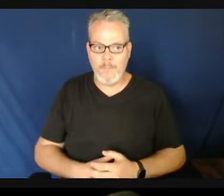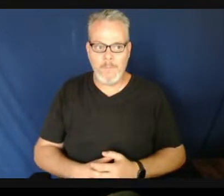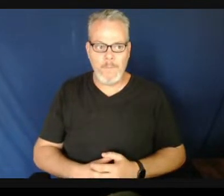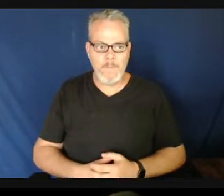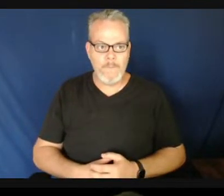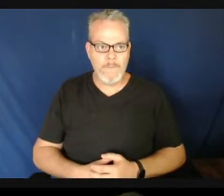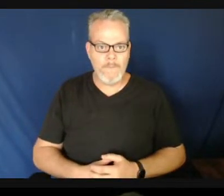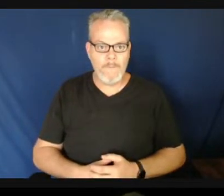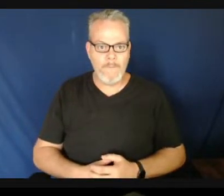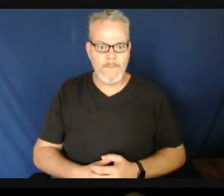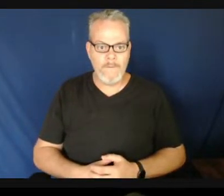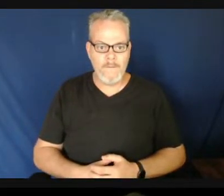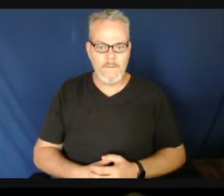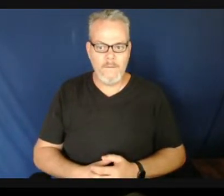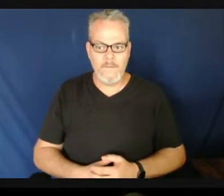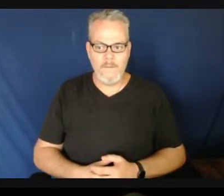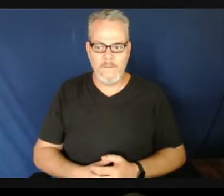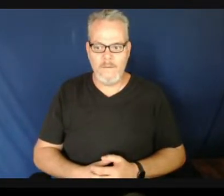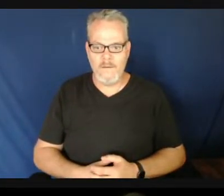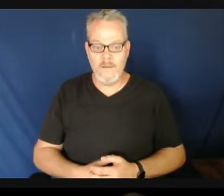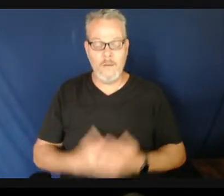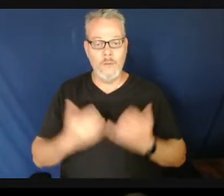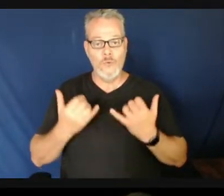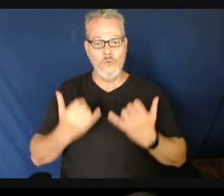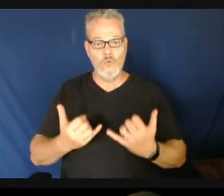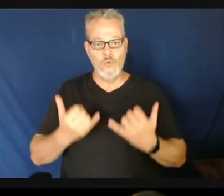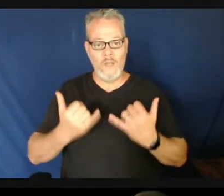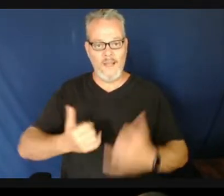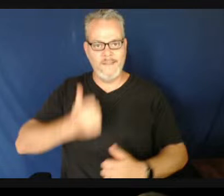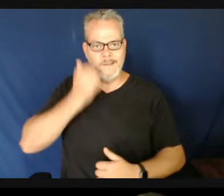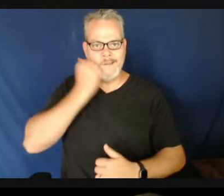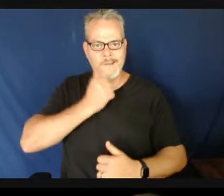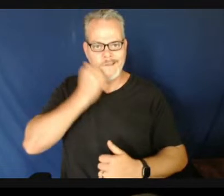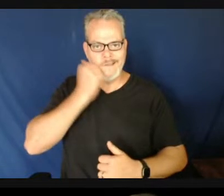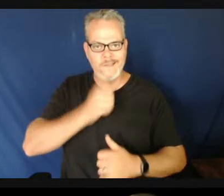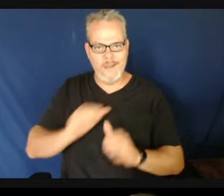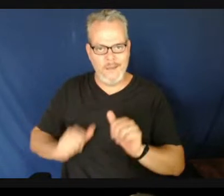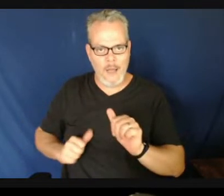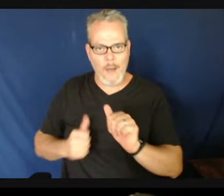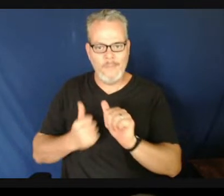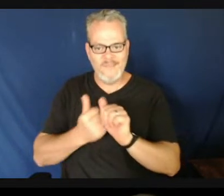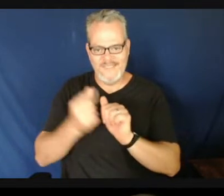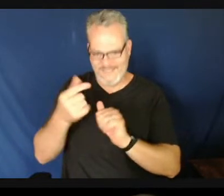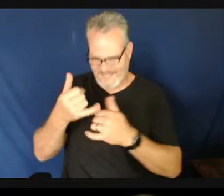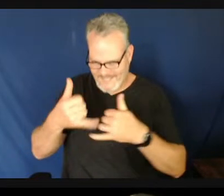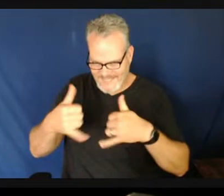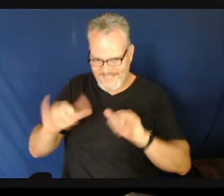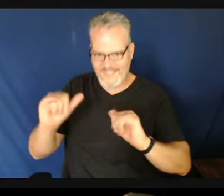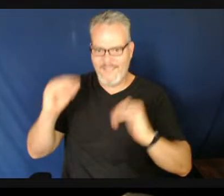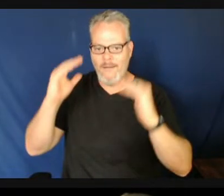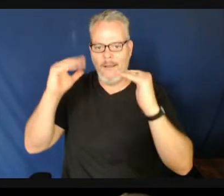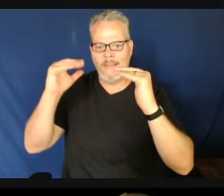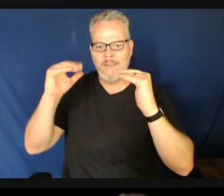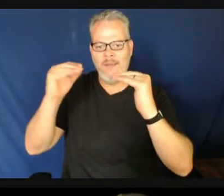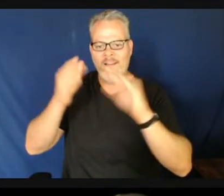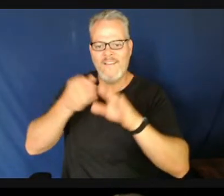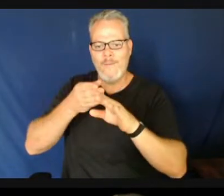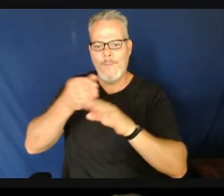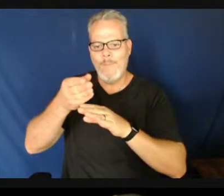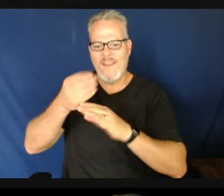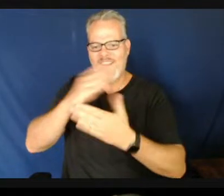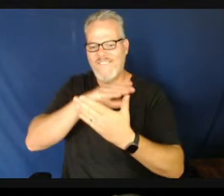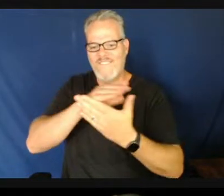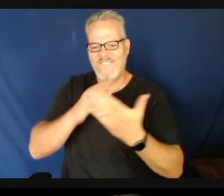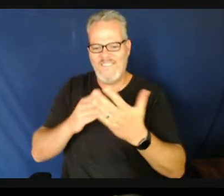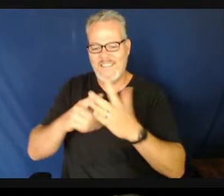And as they prescribe in today's daily update, they still expect the main lava fountaining phase most likely to